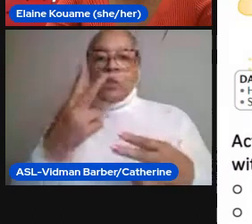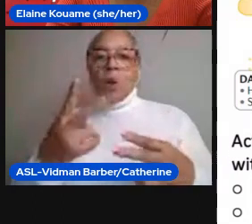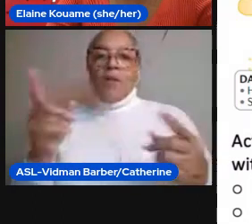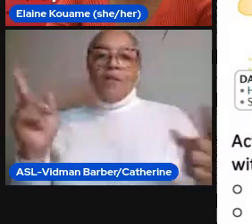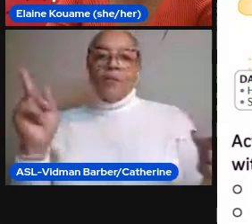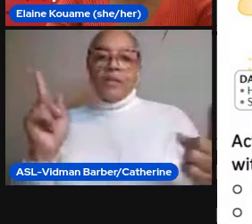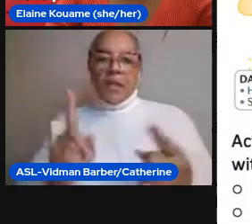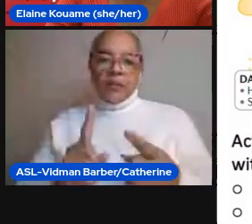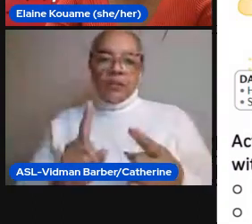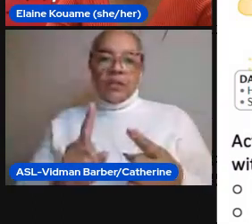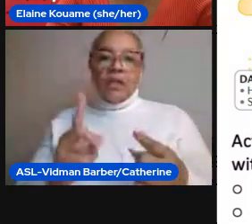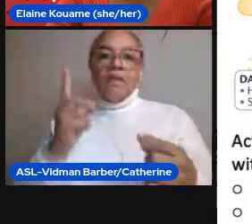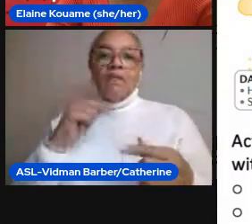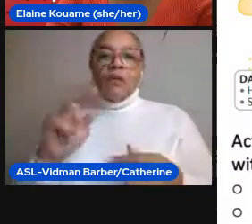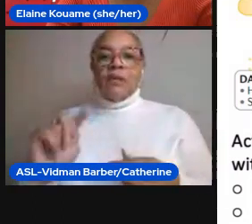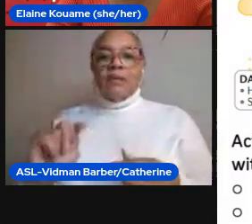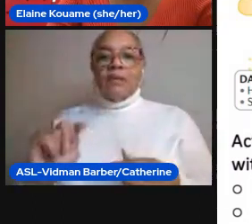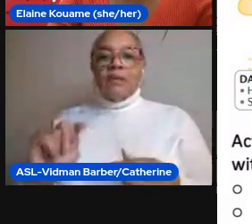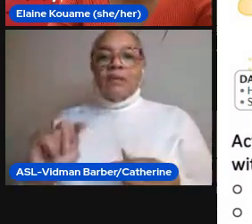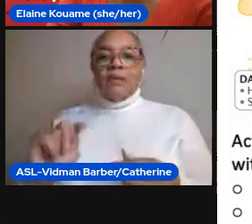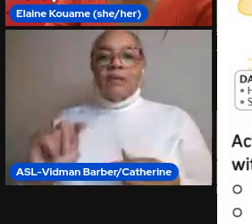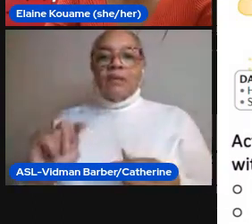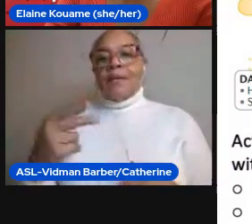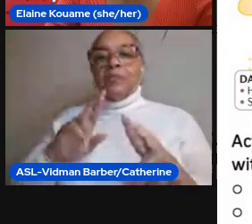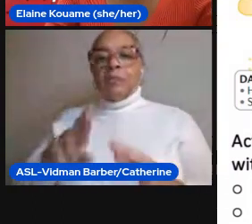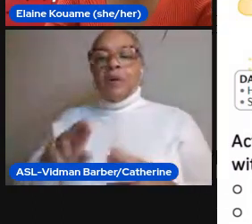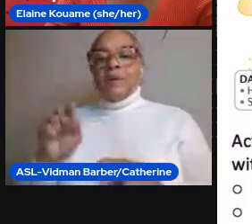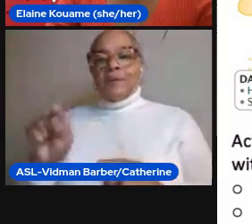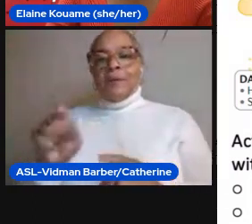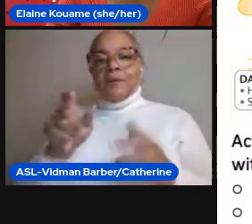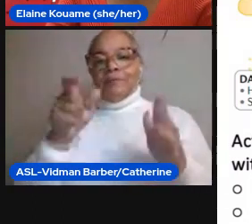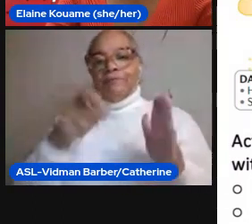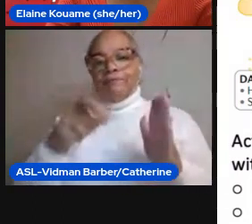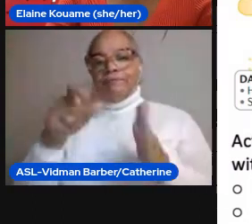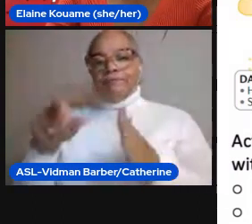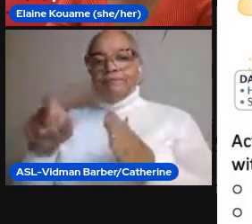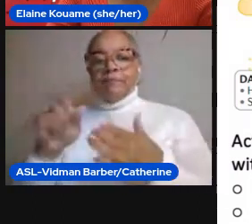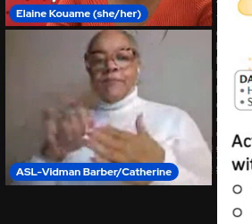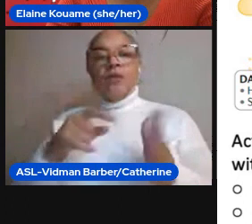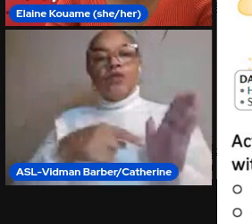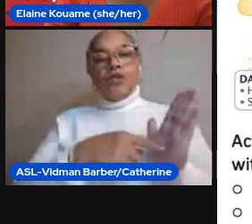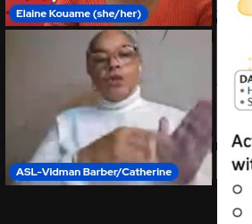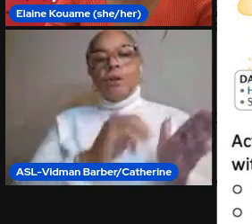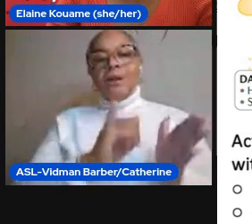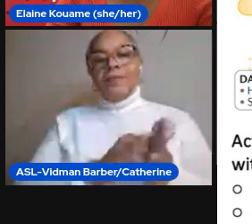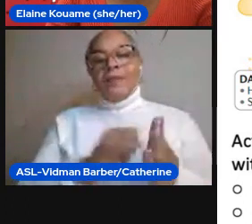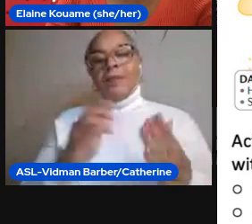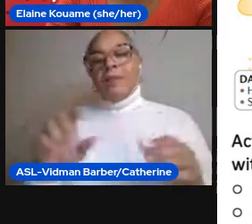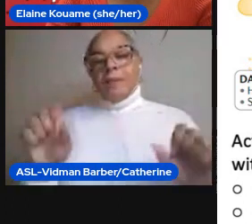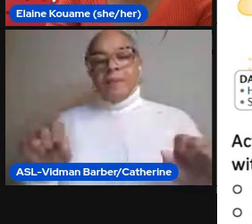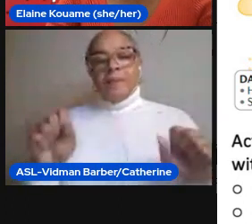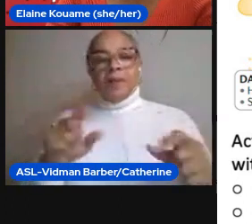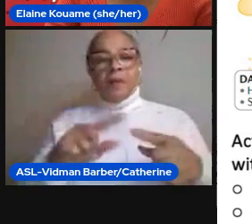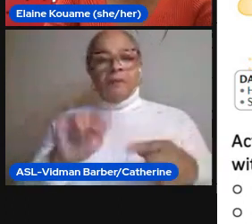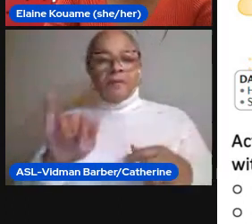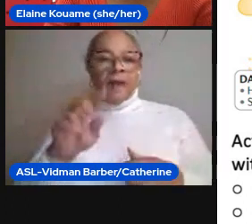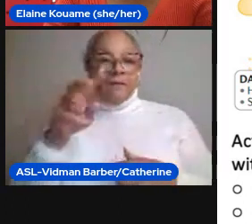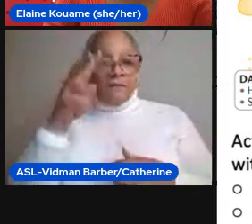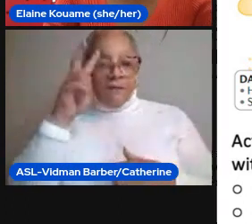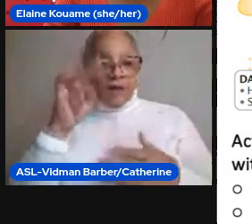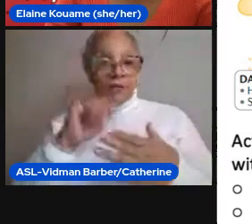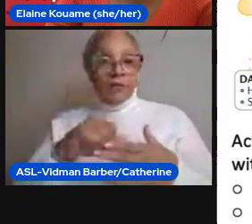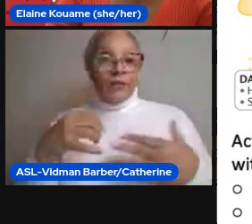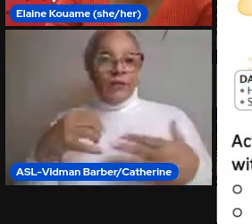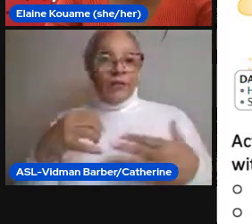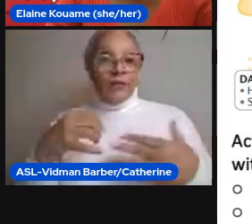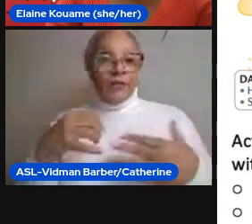this Th1 response here, really suggesting that the ability of the virus to kill the cell and